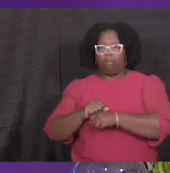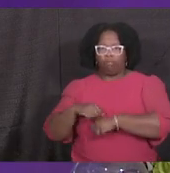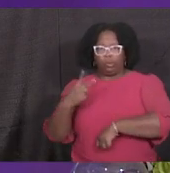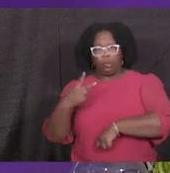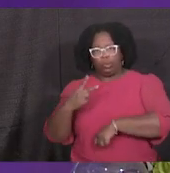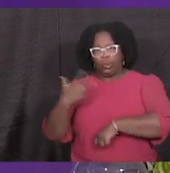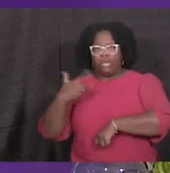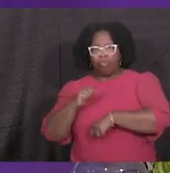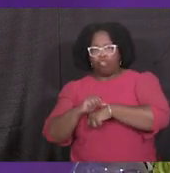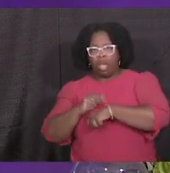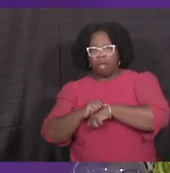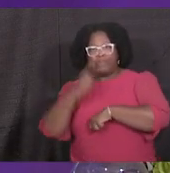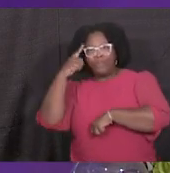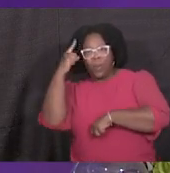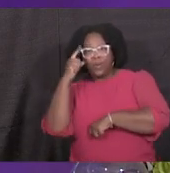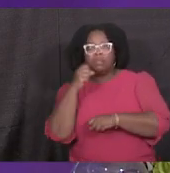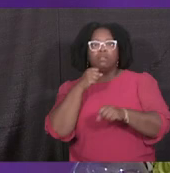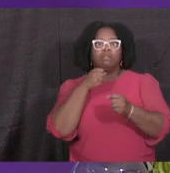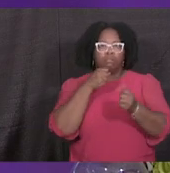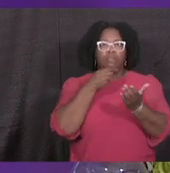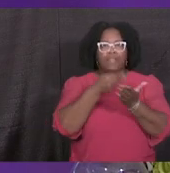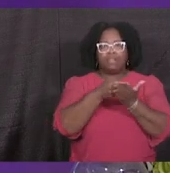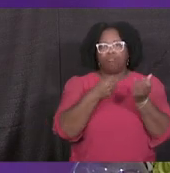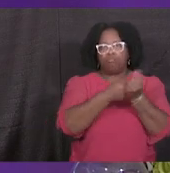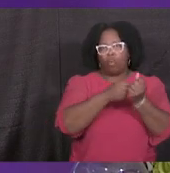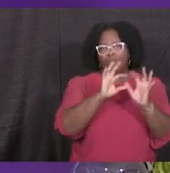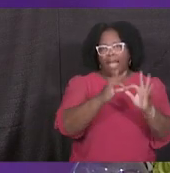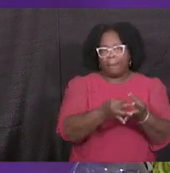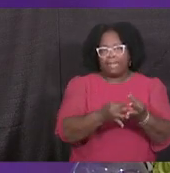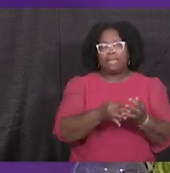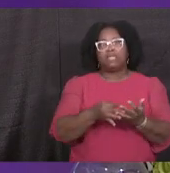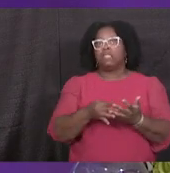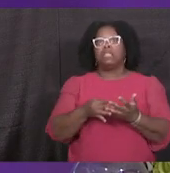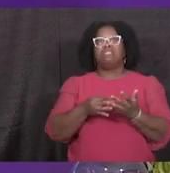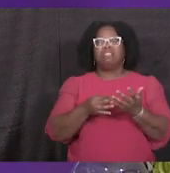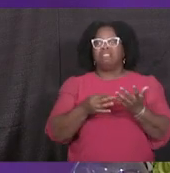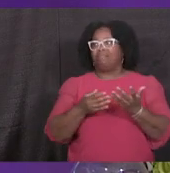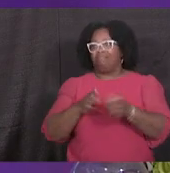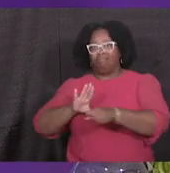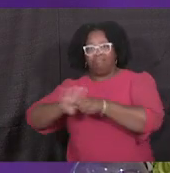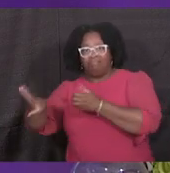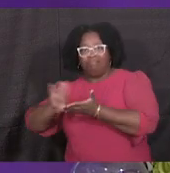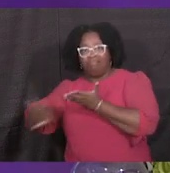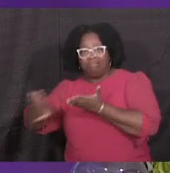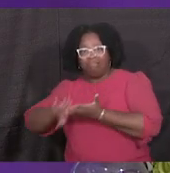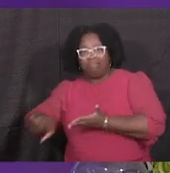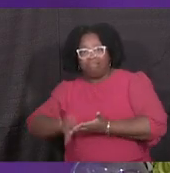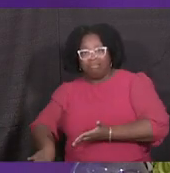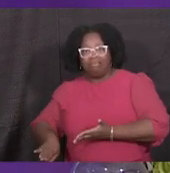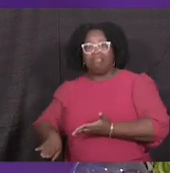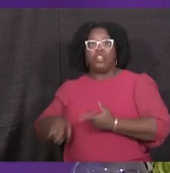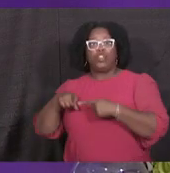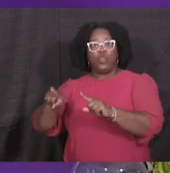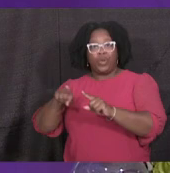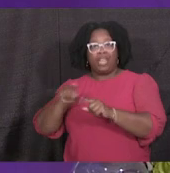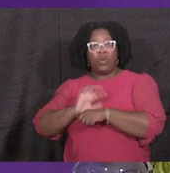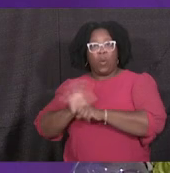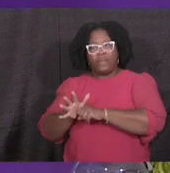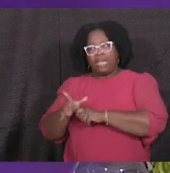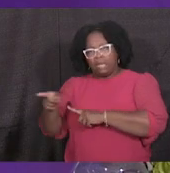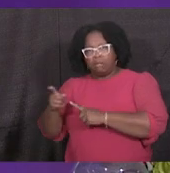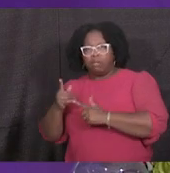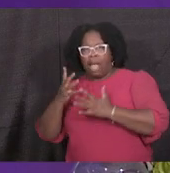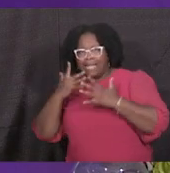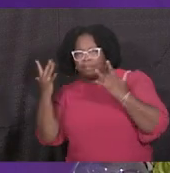jobs and they're really trying to help their families out. And a lot of them lost their jobs because they worked in restaurants and hospitality on the side. So we kind of came in and